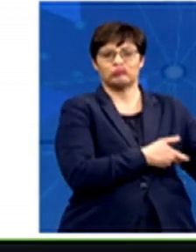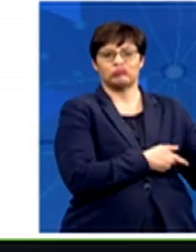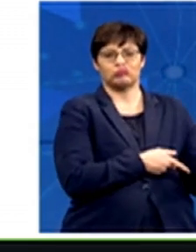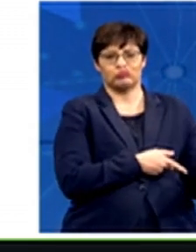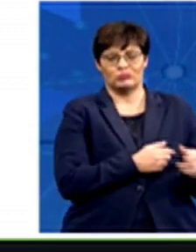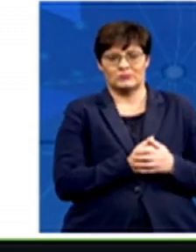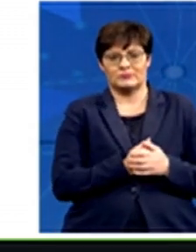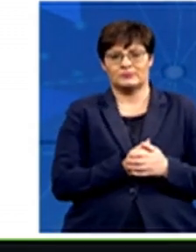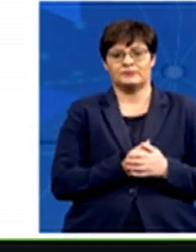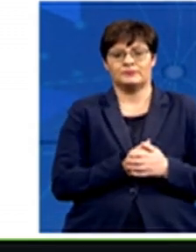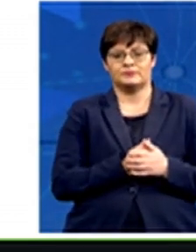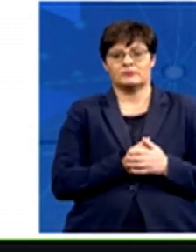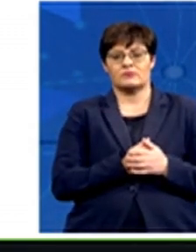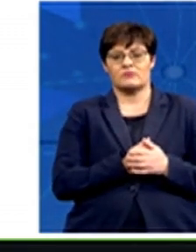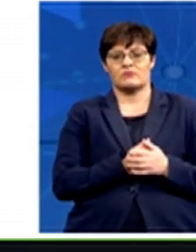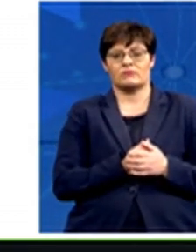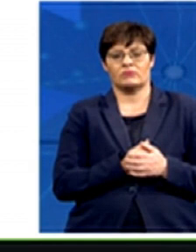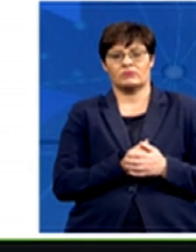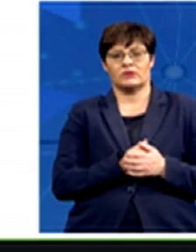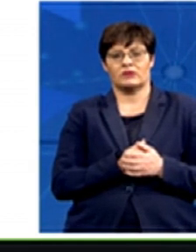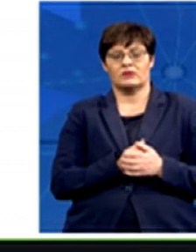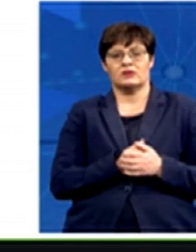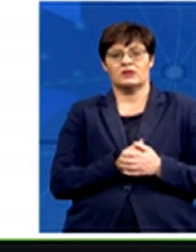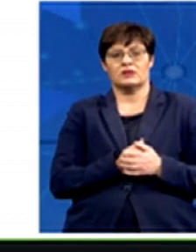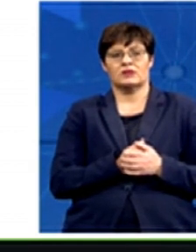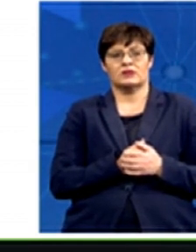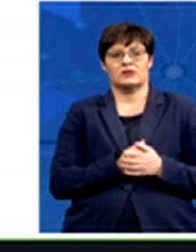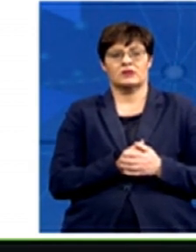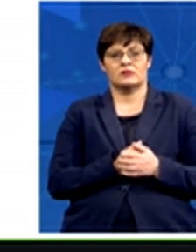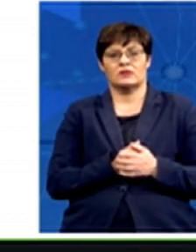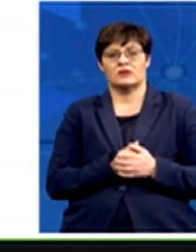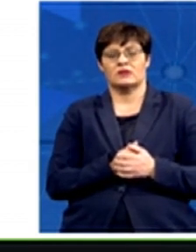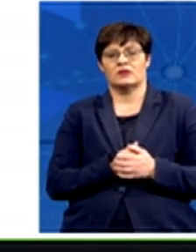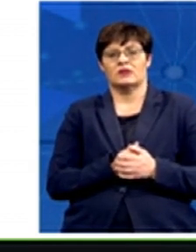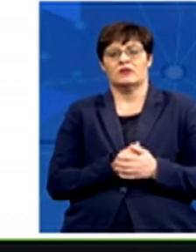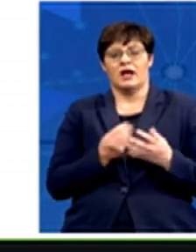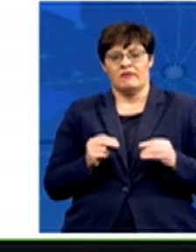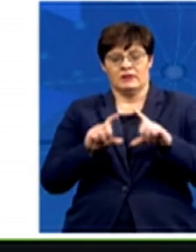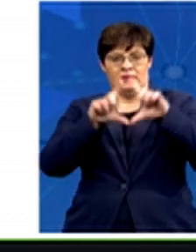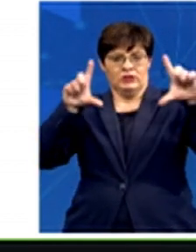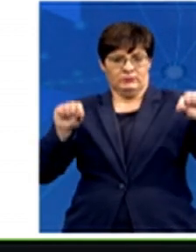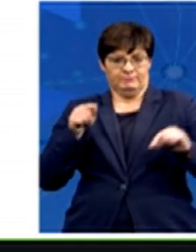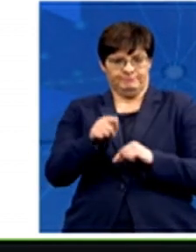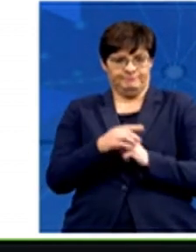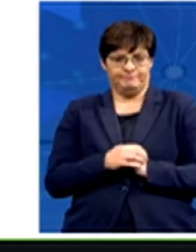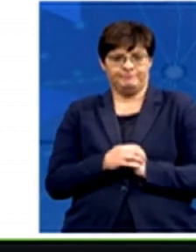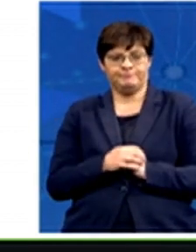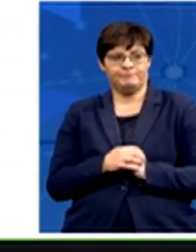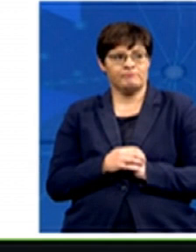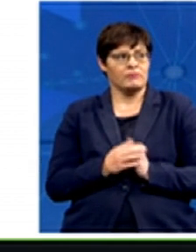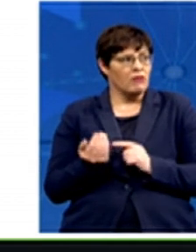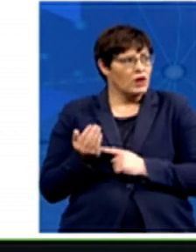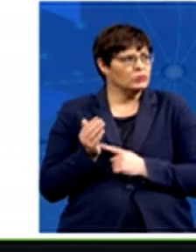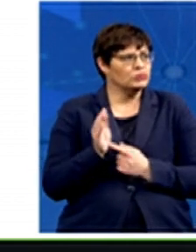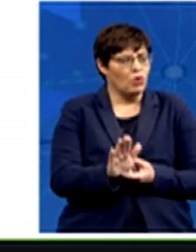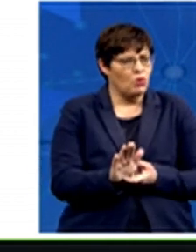actually provided a picture here, which actually indicates that an adverse drug reaction is a